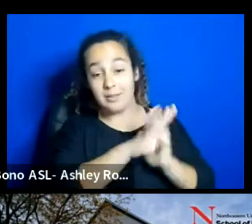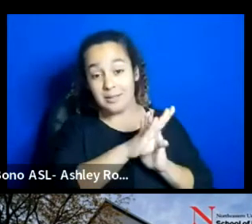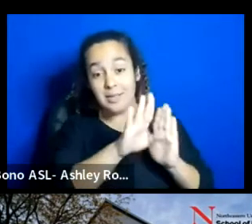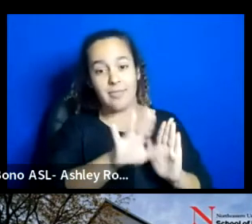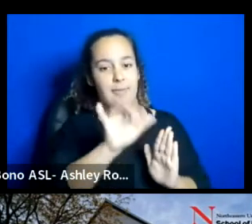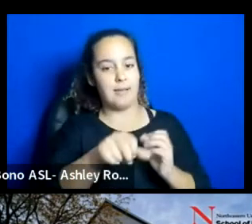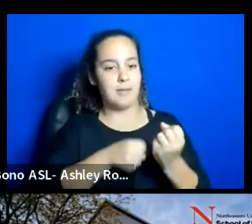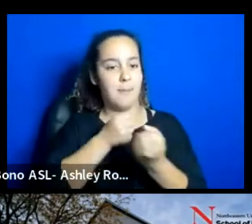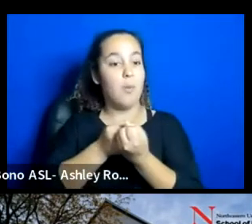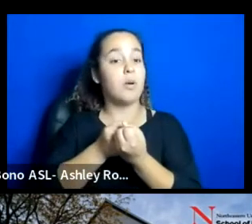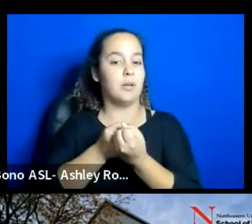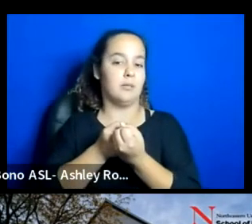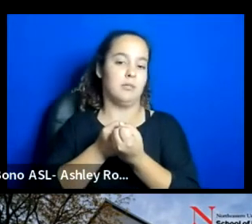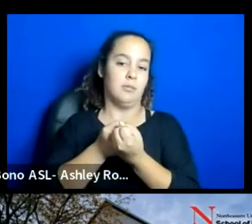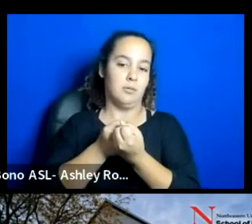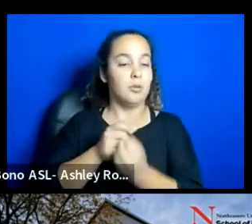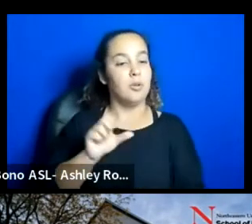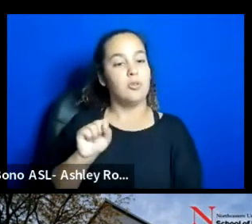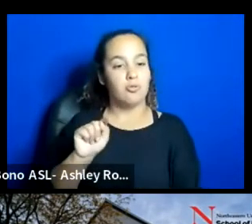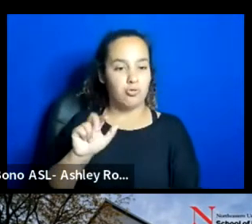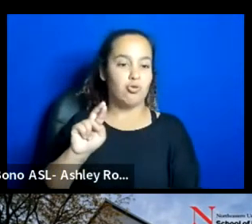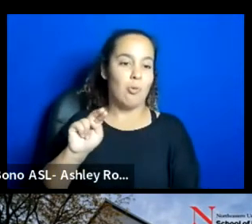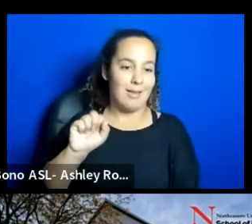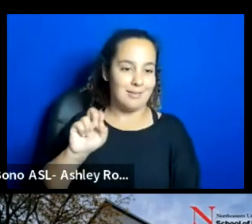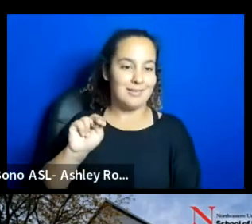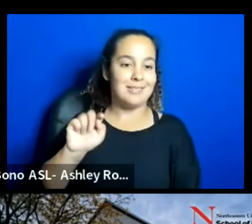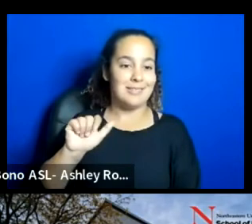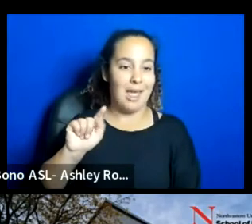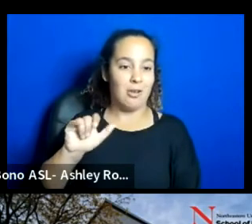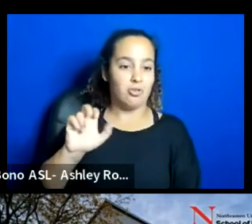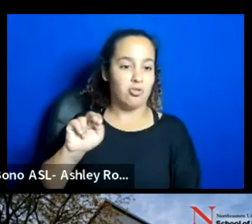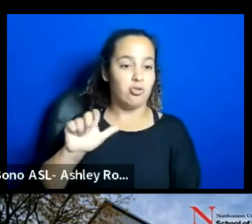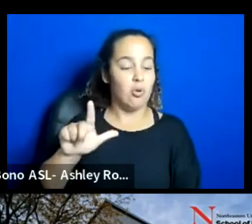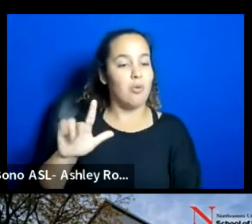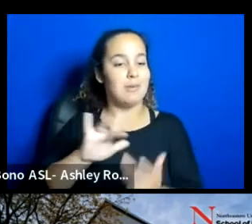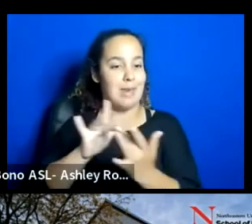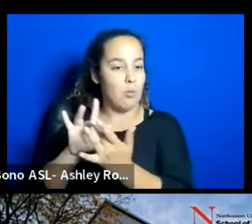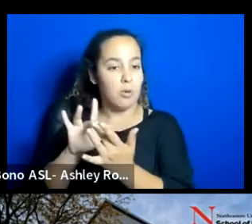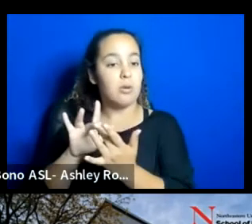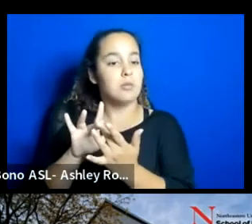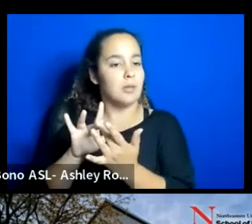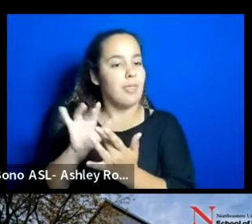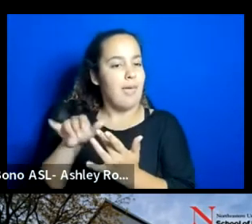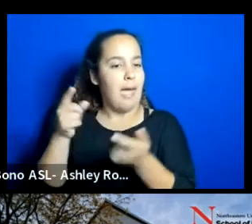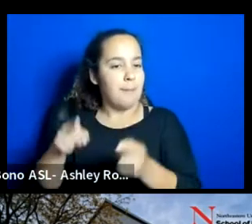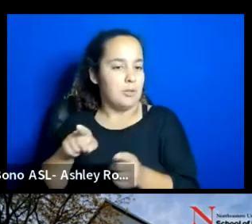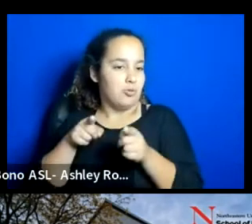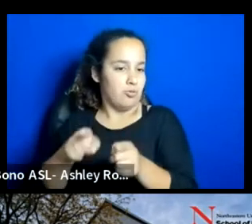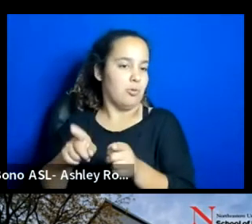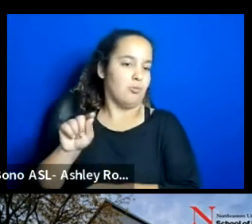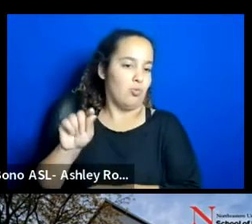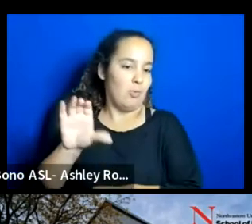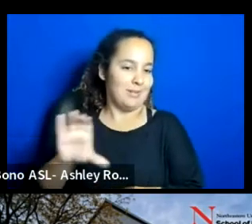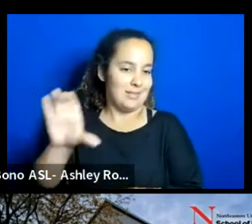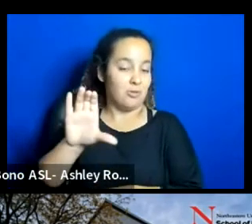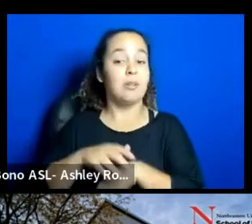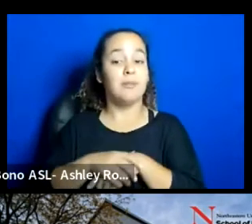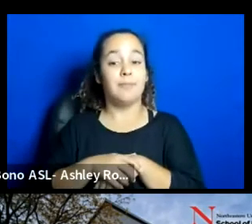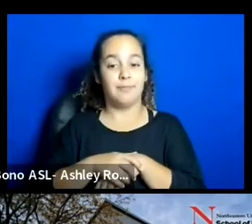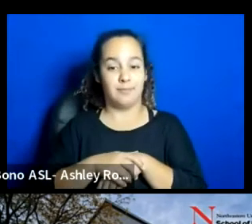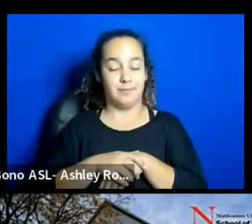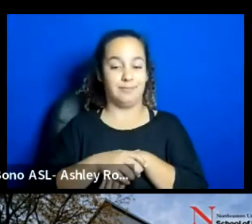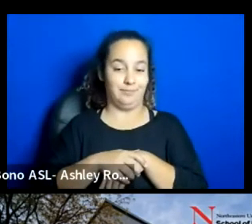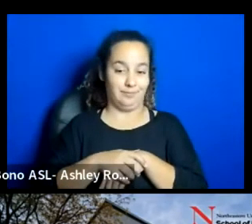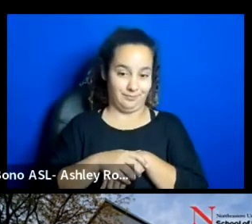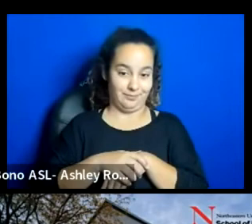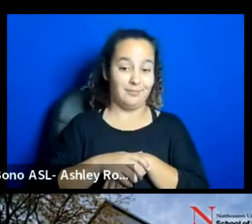the formation of transnational networks at the turn of the 20th century. And so what excites me particularly about